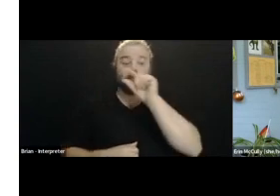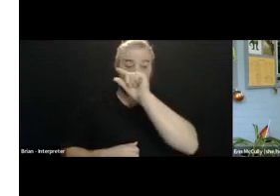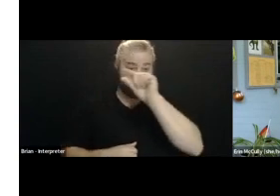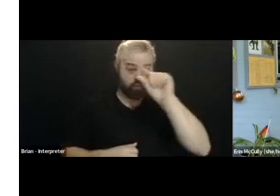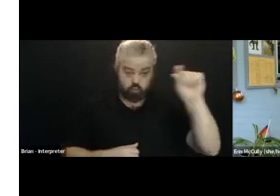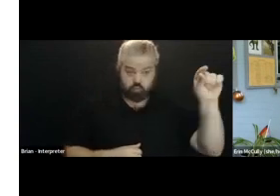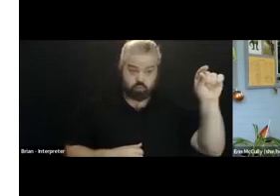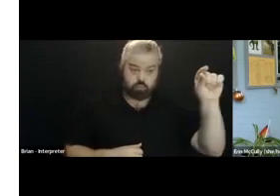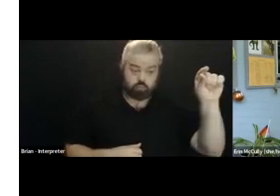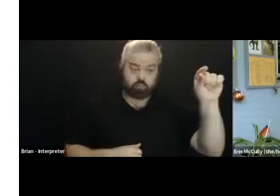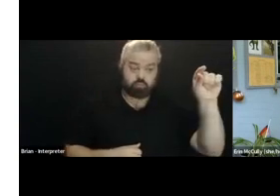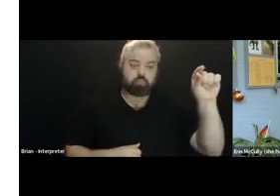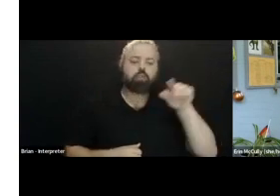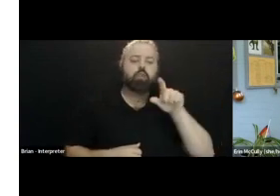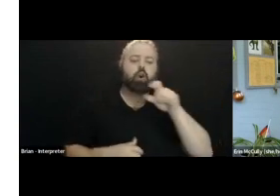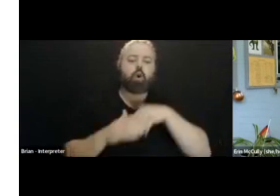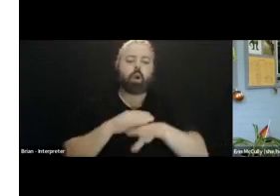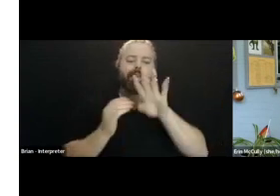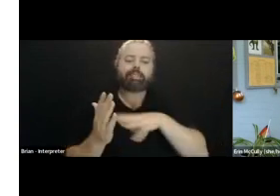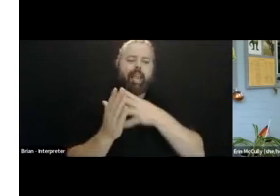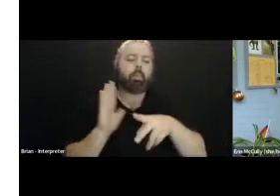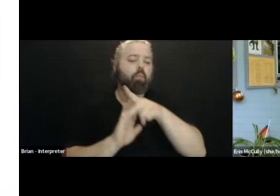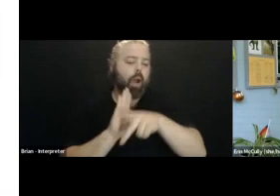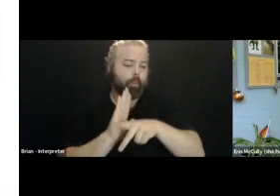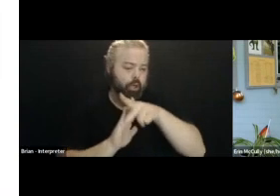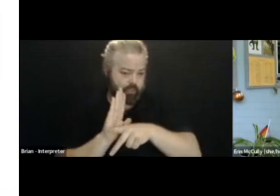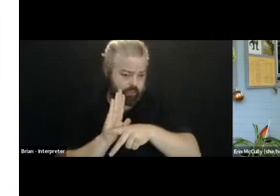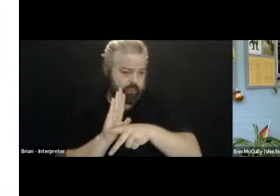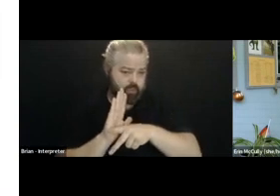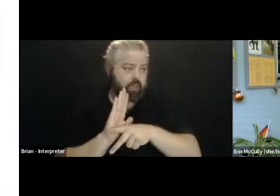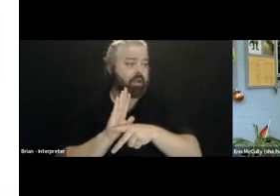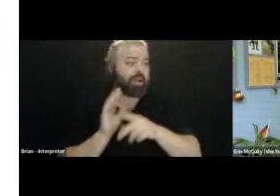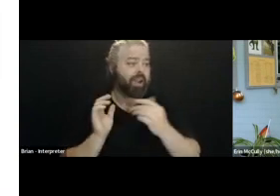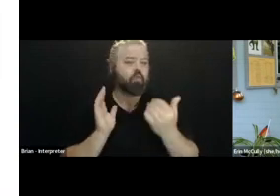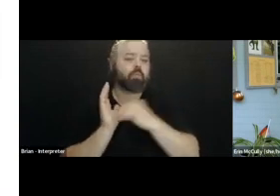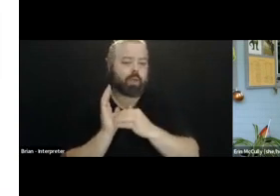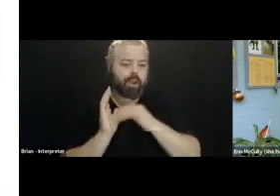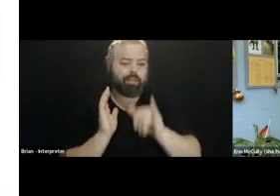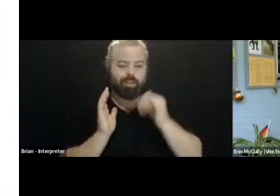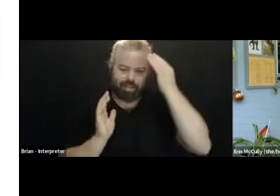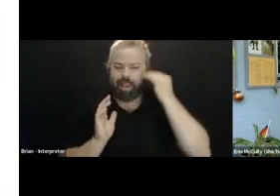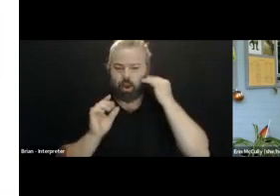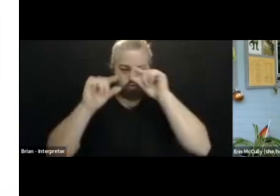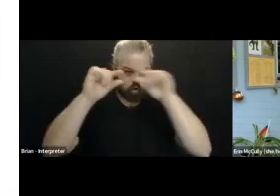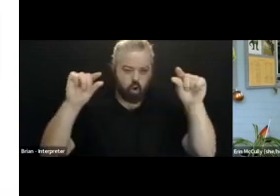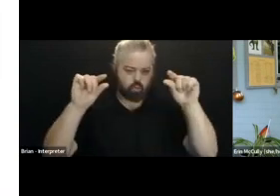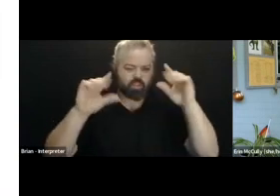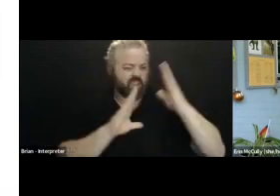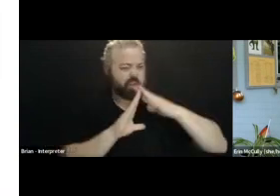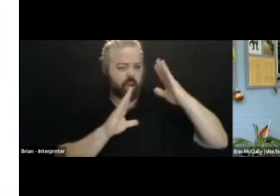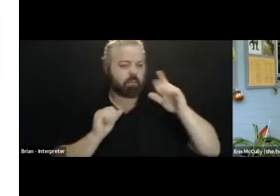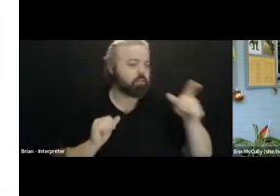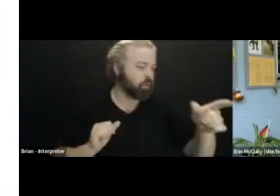into the table properties and repeat the header row at the top of the page. So I have a screenshot showing the